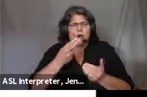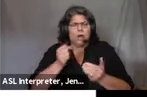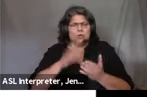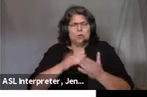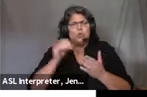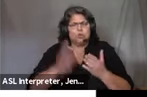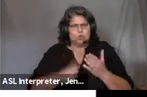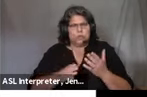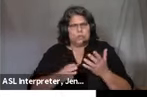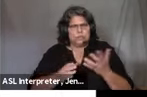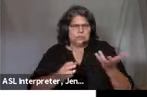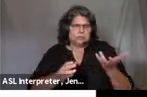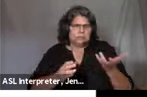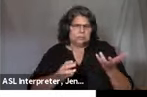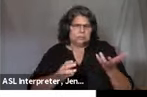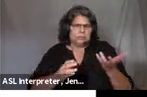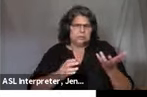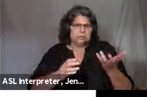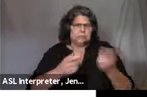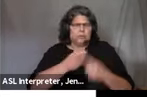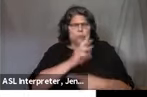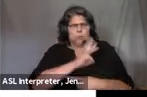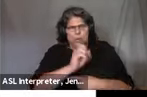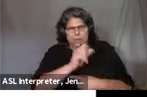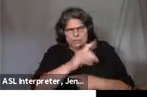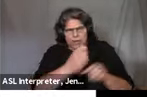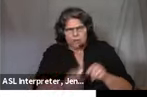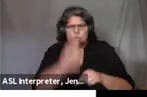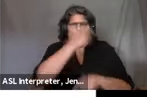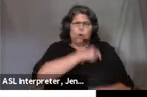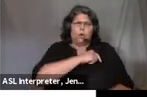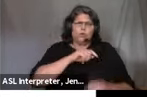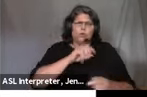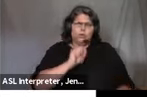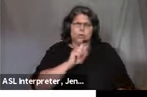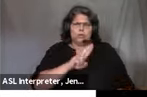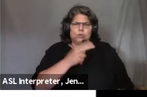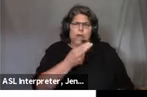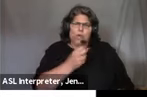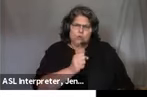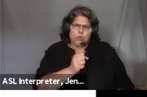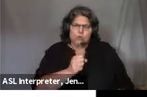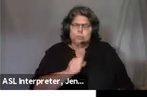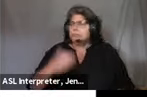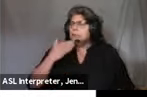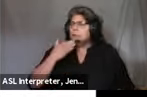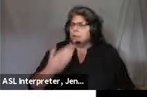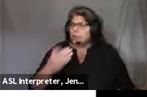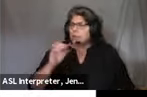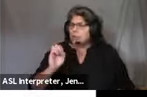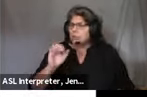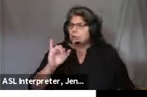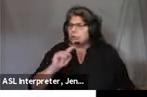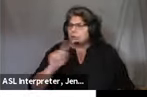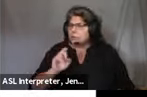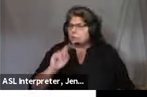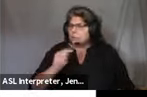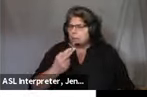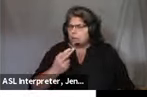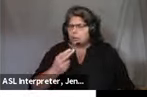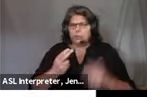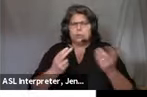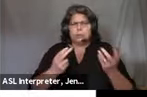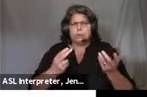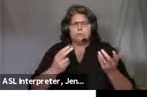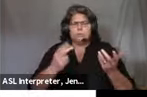areas on the west side over to the high school, for example? Thank you, Elizabeth. In terms of where people are going, maybe I'll